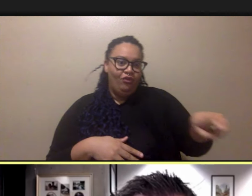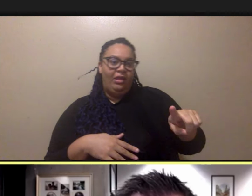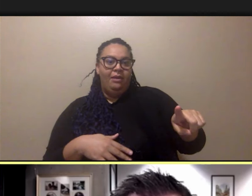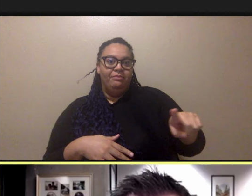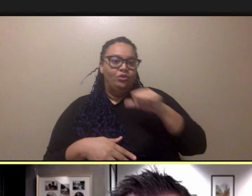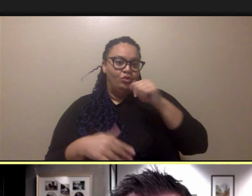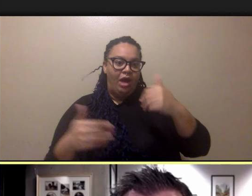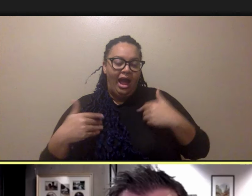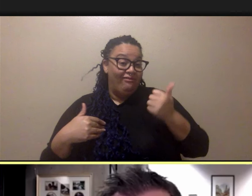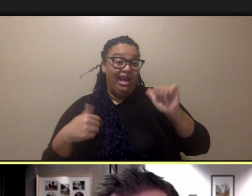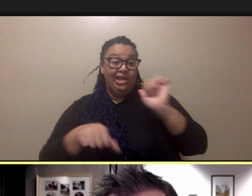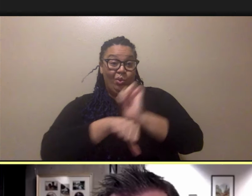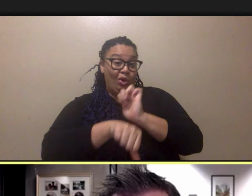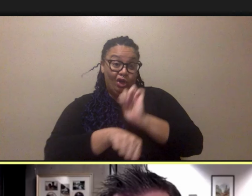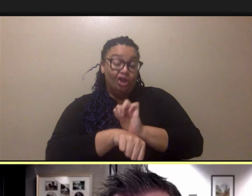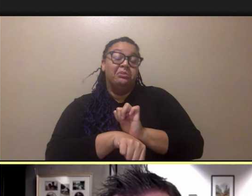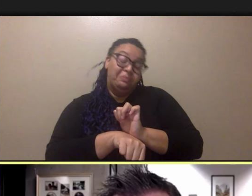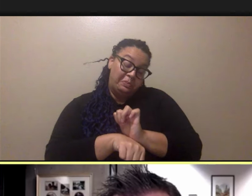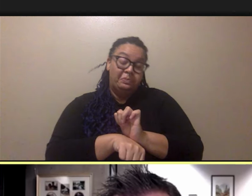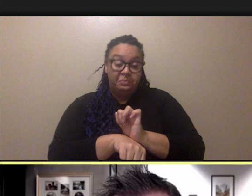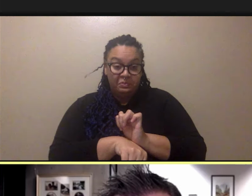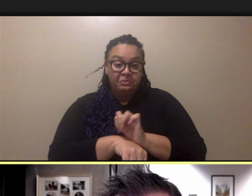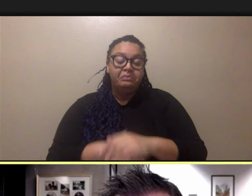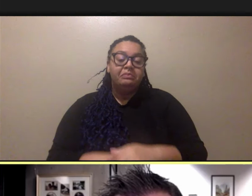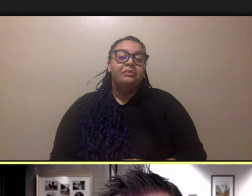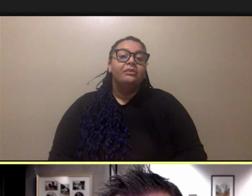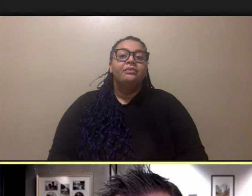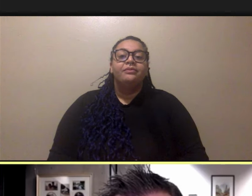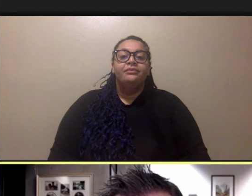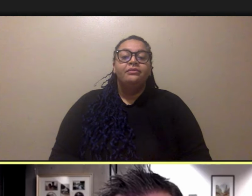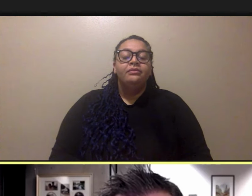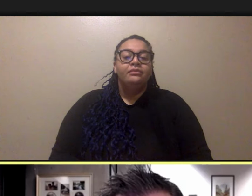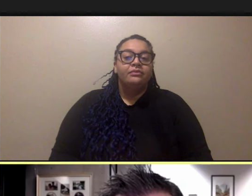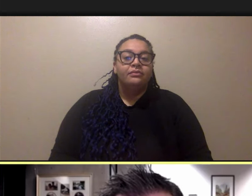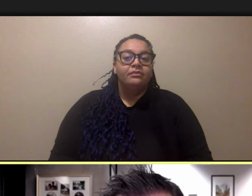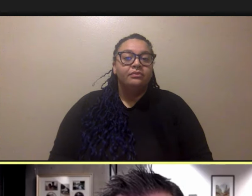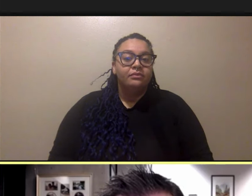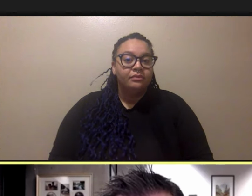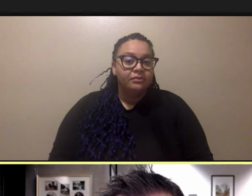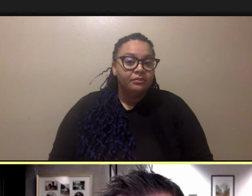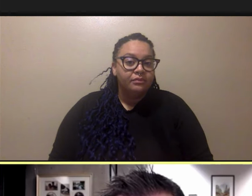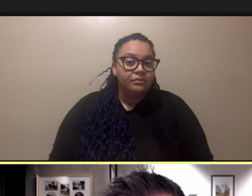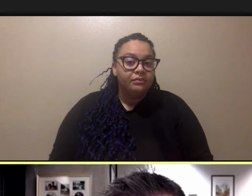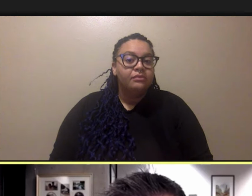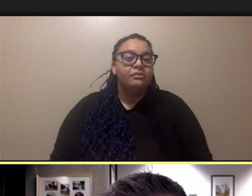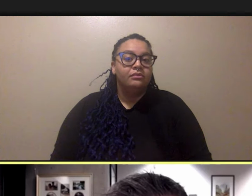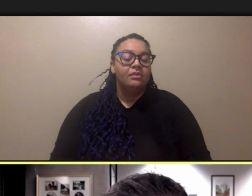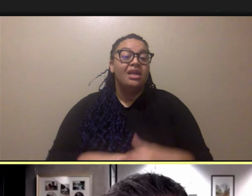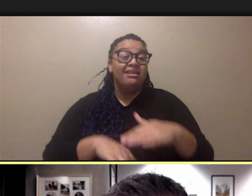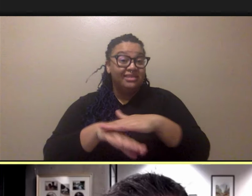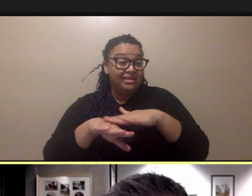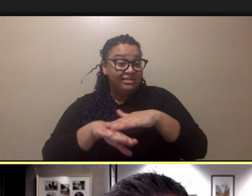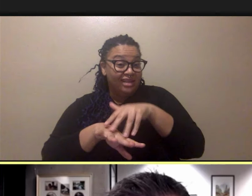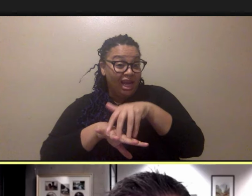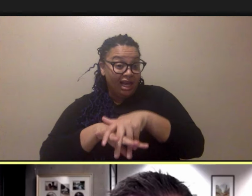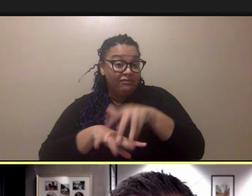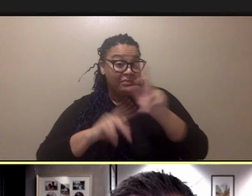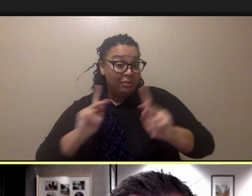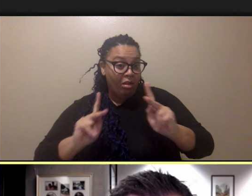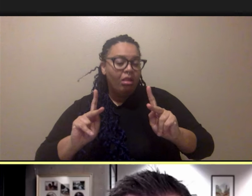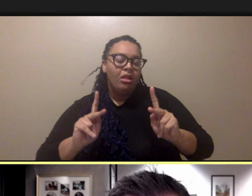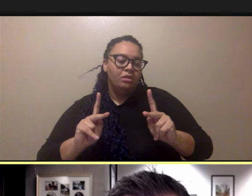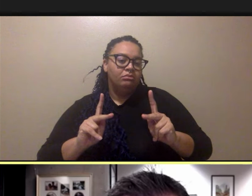any workforce. And they natives were in most control of this.